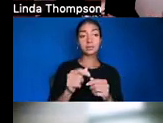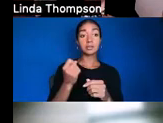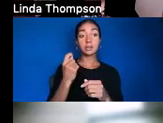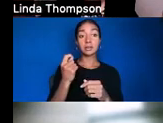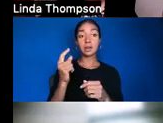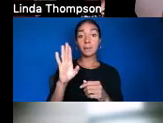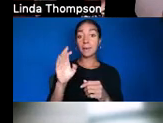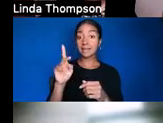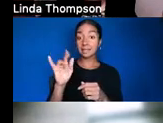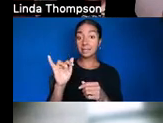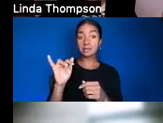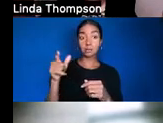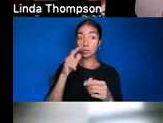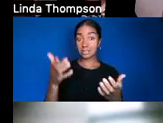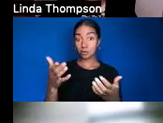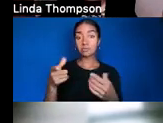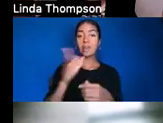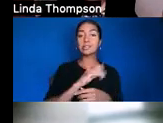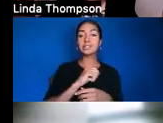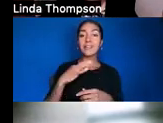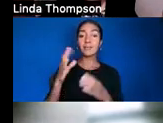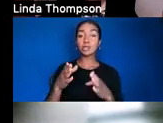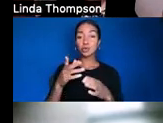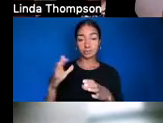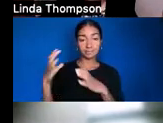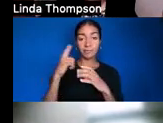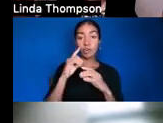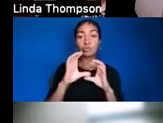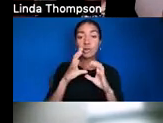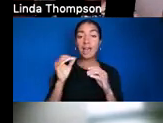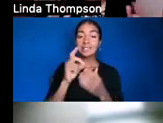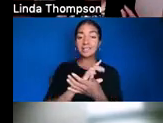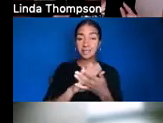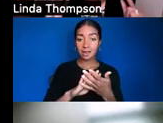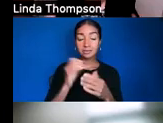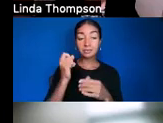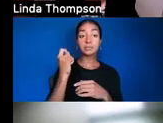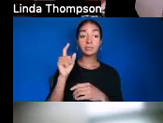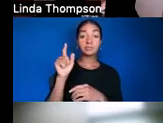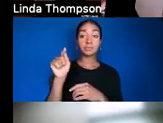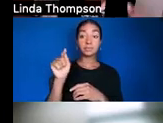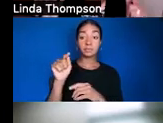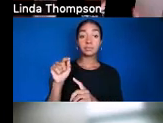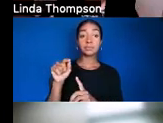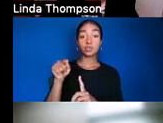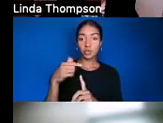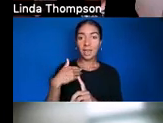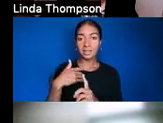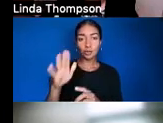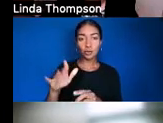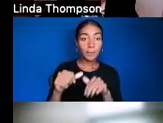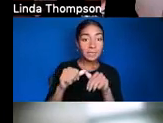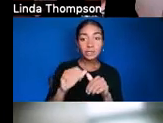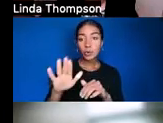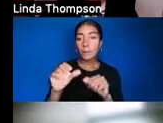staff person who does communication and design. And she has her persistence and her